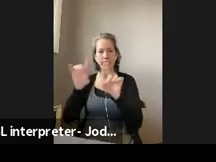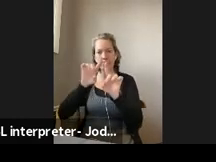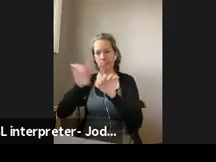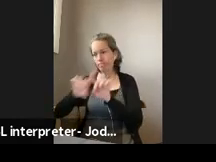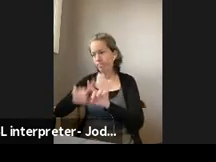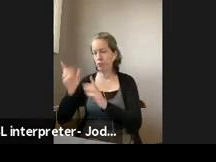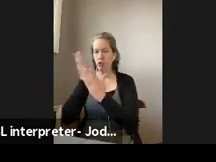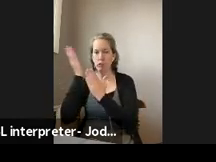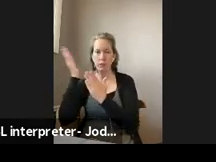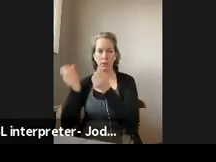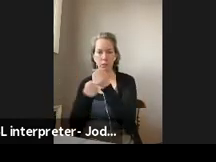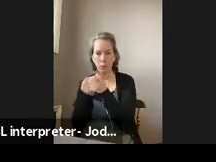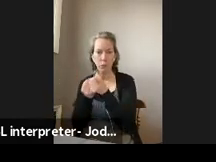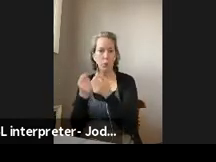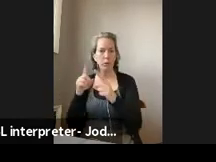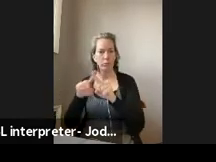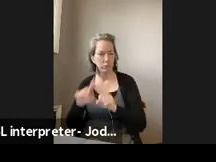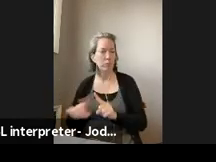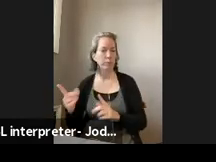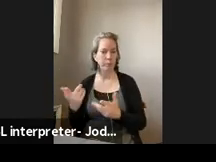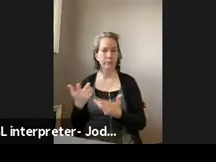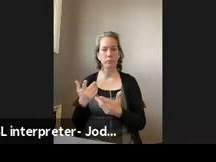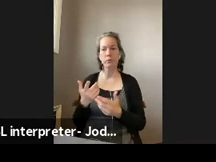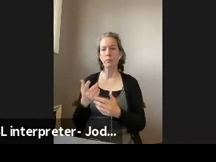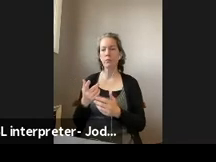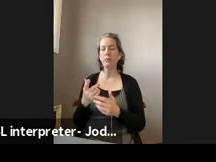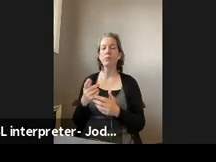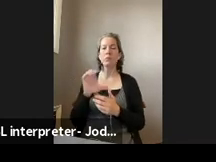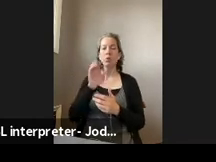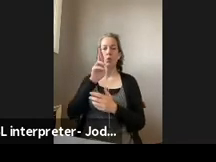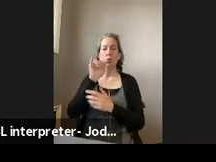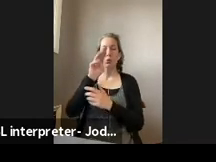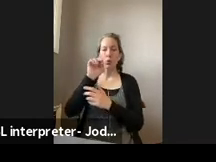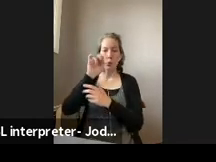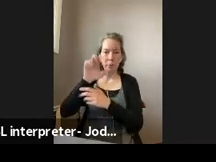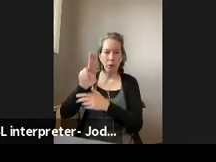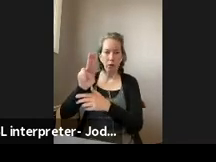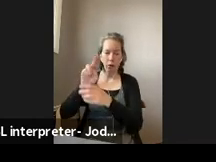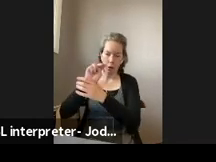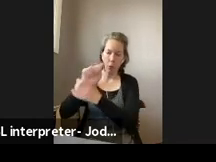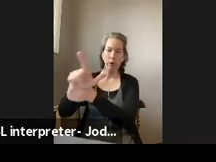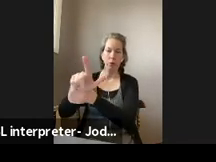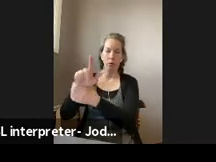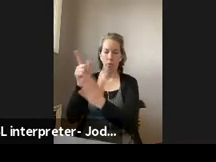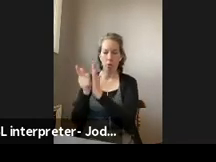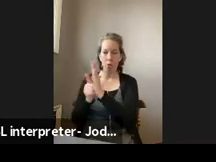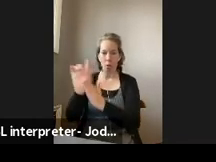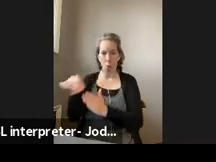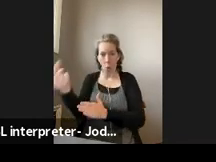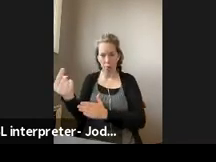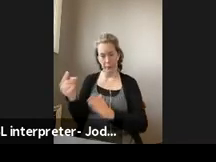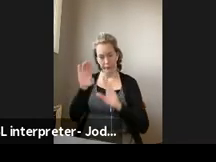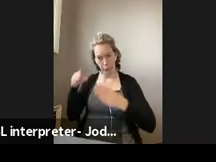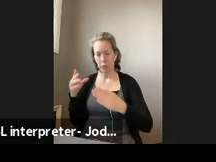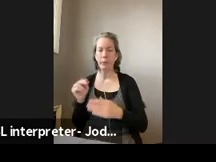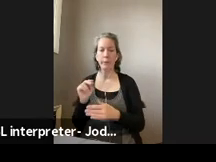And we don't just talk about, say, just criminal law. We'd also talk about things like the human rights process. If you think you can't be at work anymore,